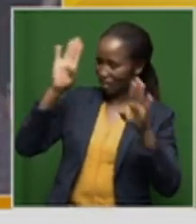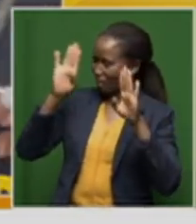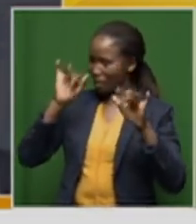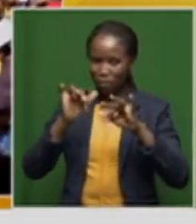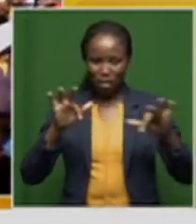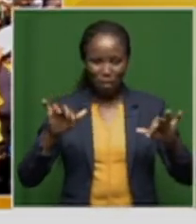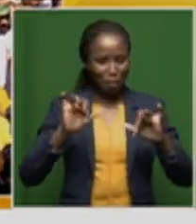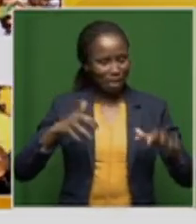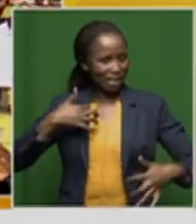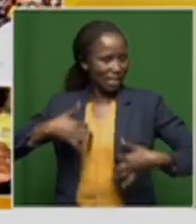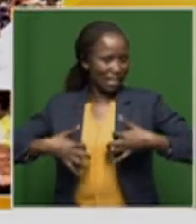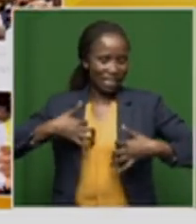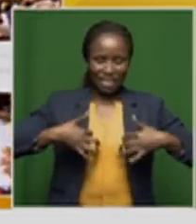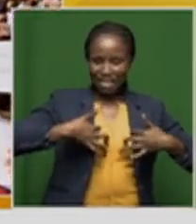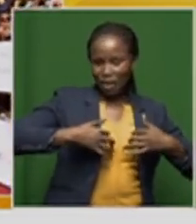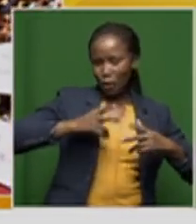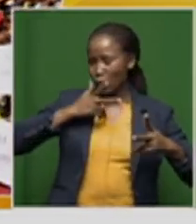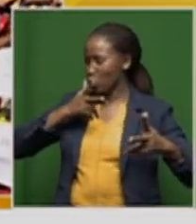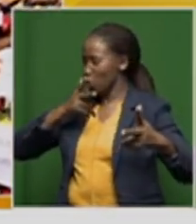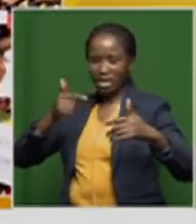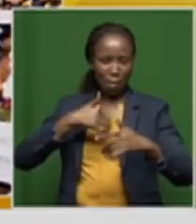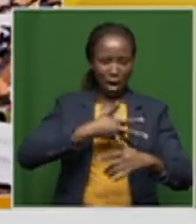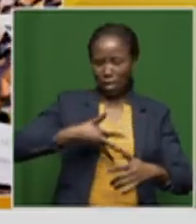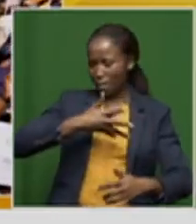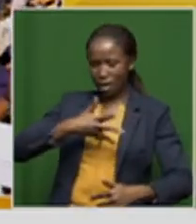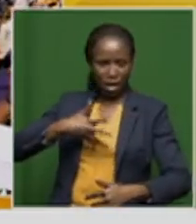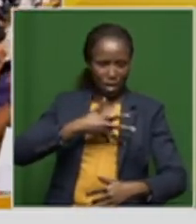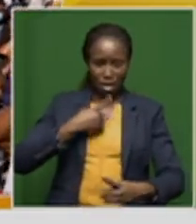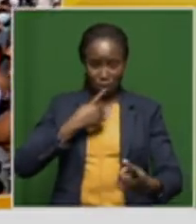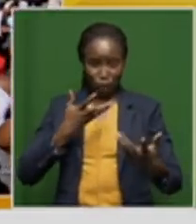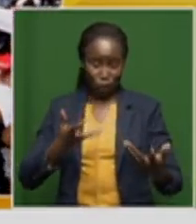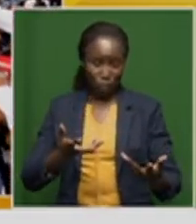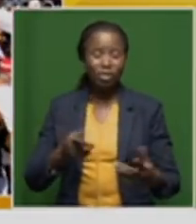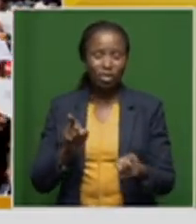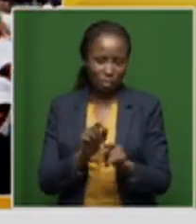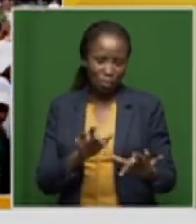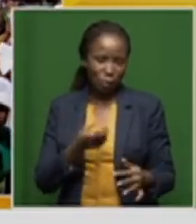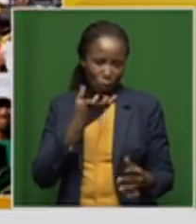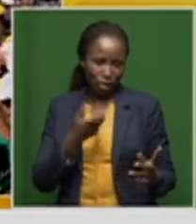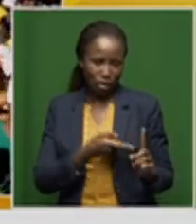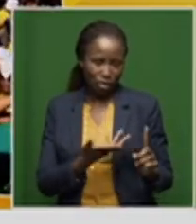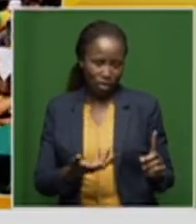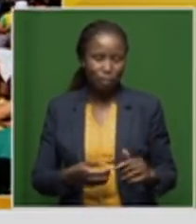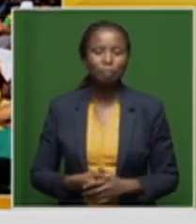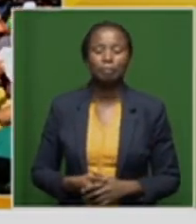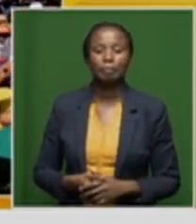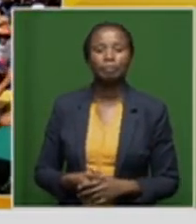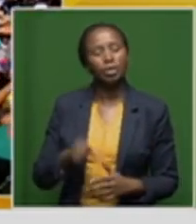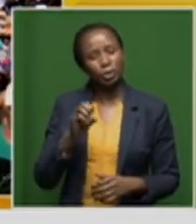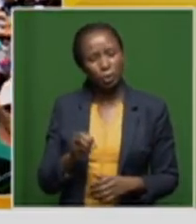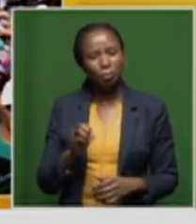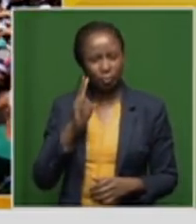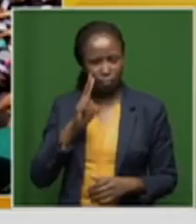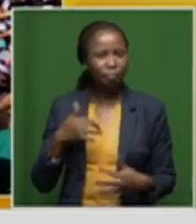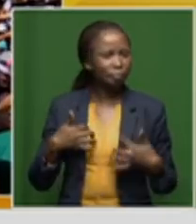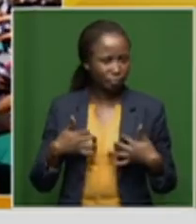And great joy and excitement and cheering, Mama, Mama, Mama, as people have always referred her to as. So great deal of